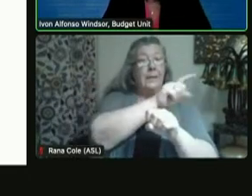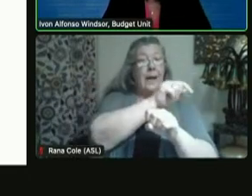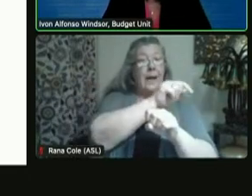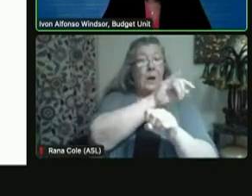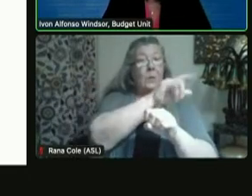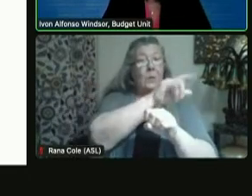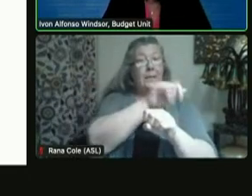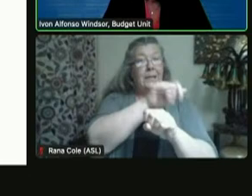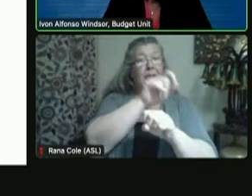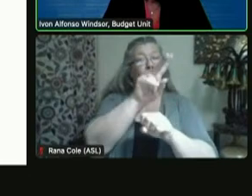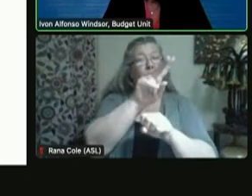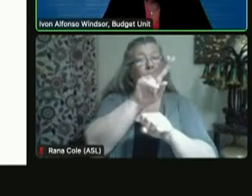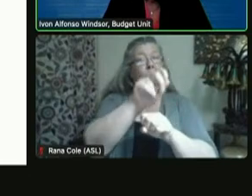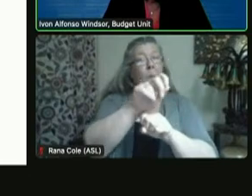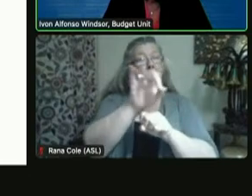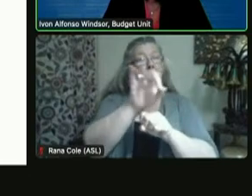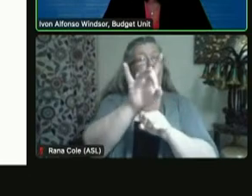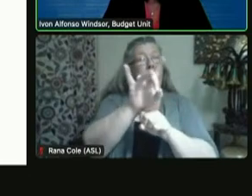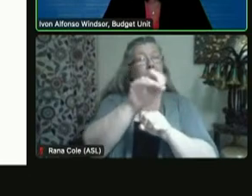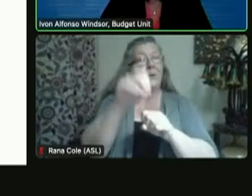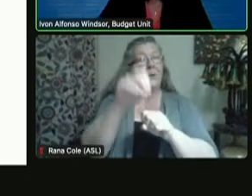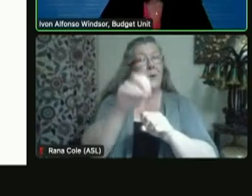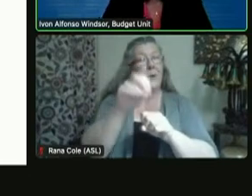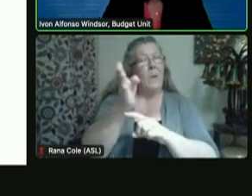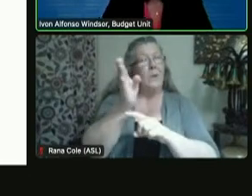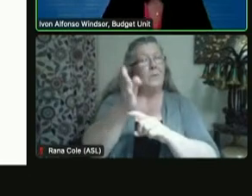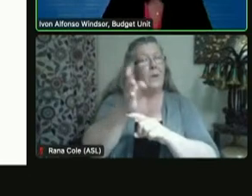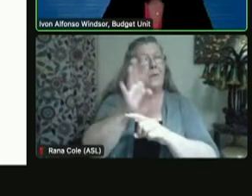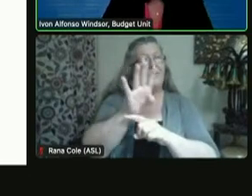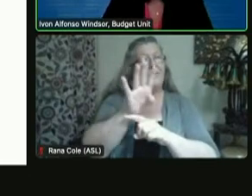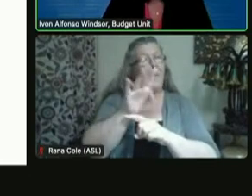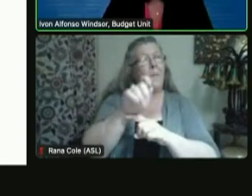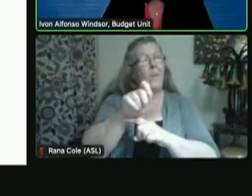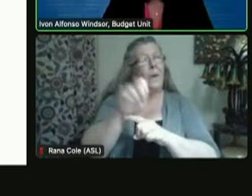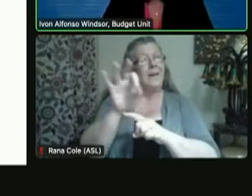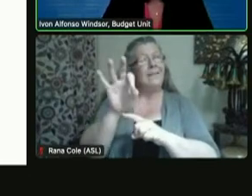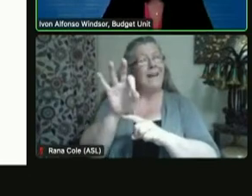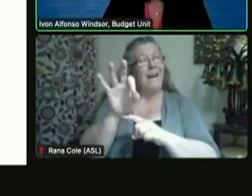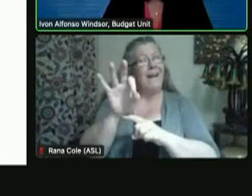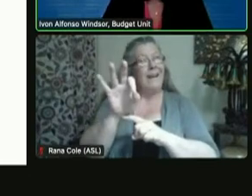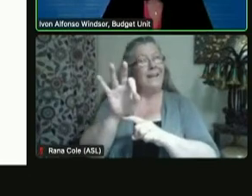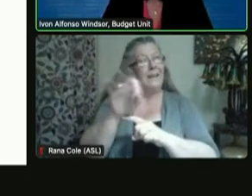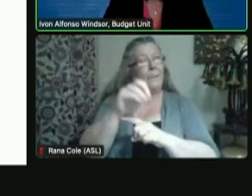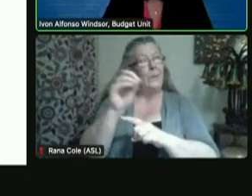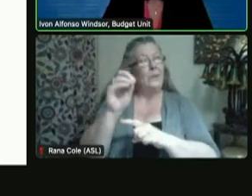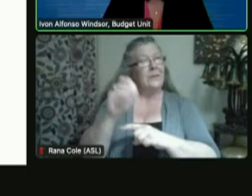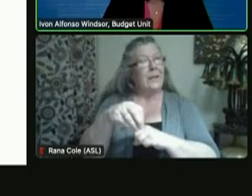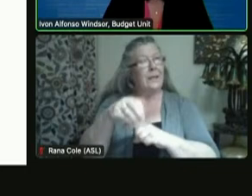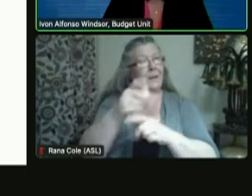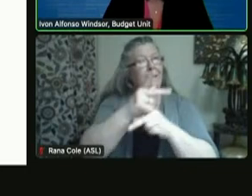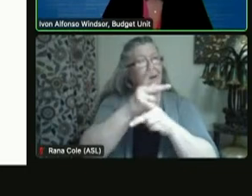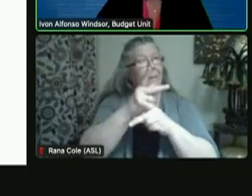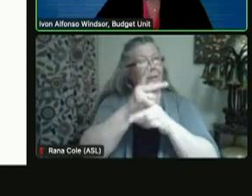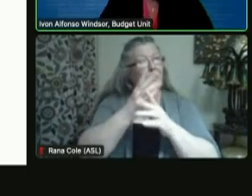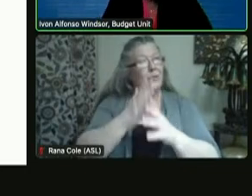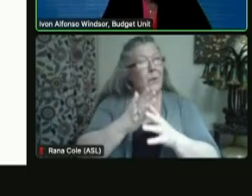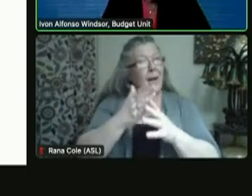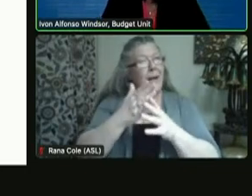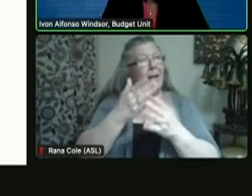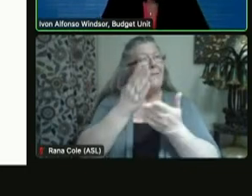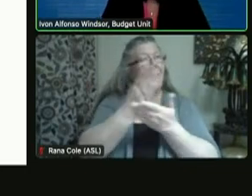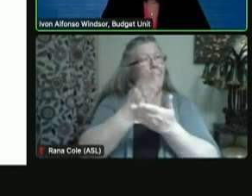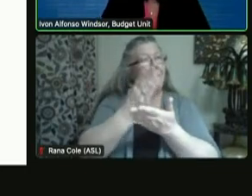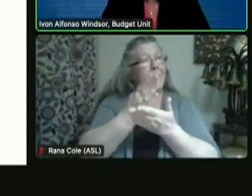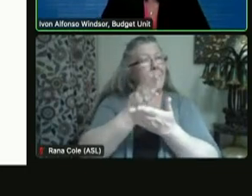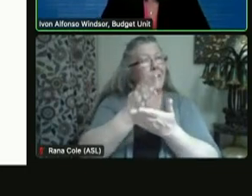2.8%, and Baltimore City is 4.9%. The administration budget includes expenditures for the Board of